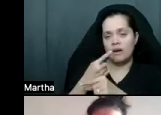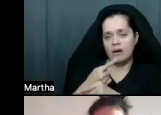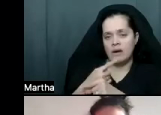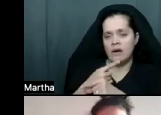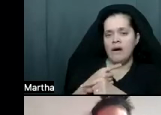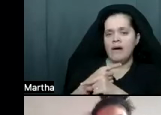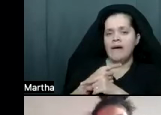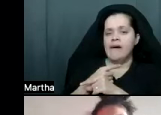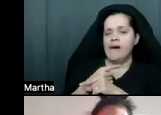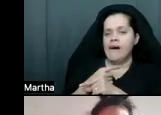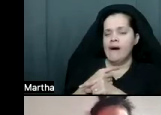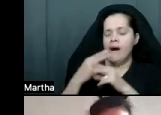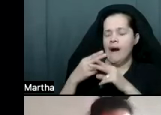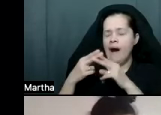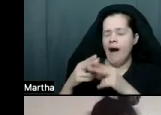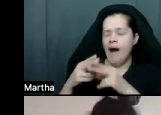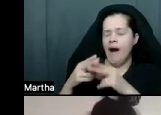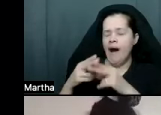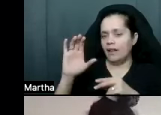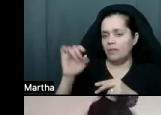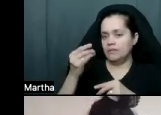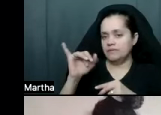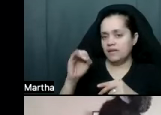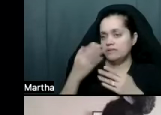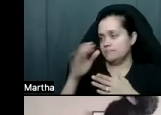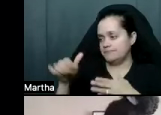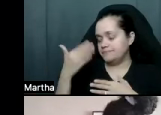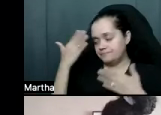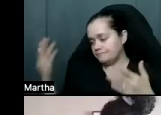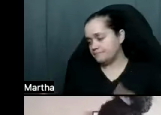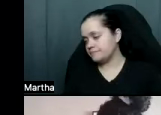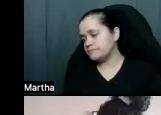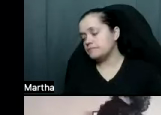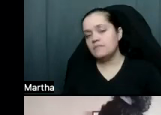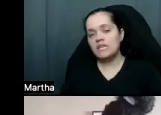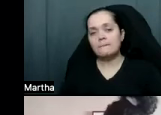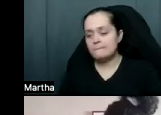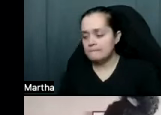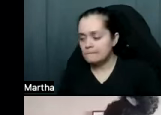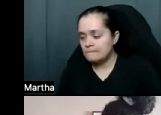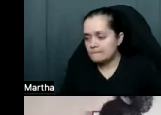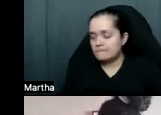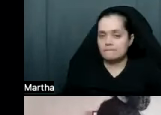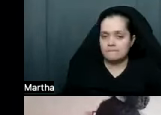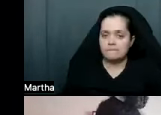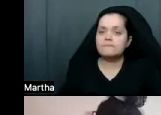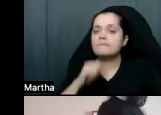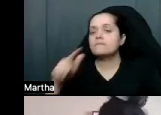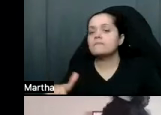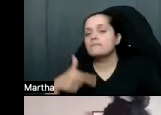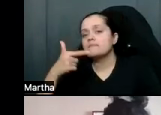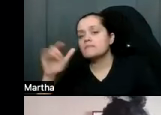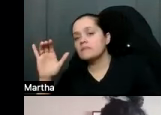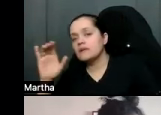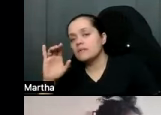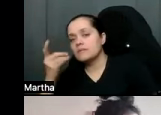Columbus, Ohio, something else. Well, he didn't live in Columbus, Ohio, or somewhere else. He lived in Chicago.